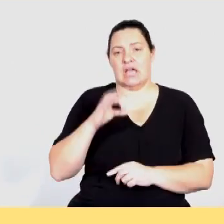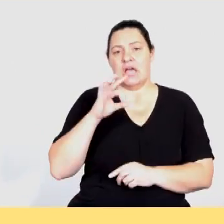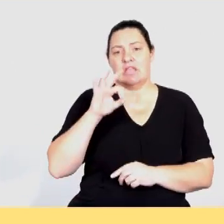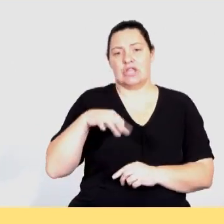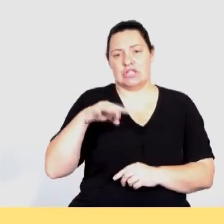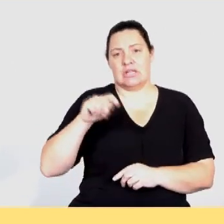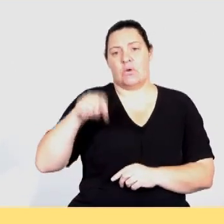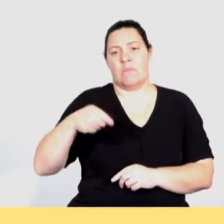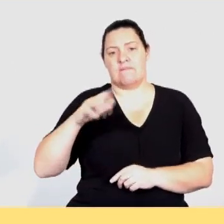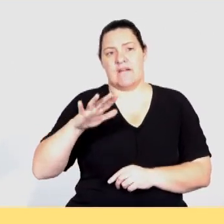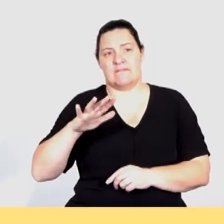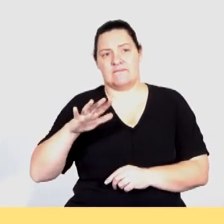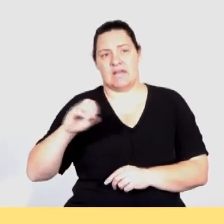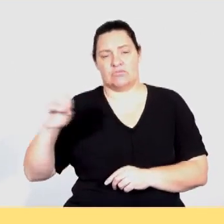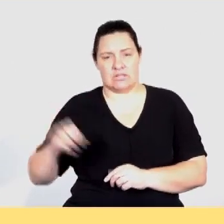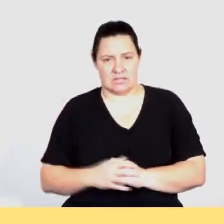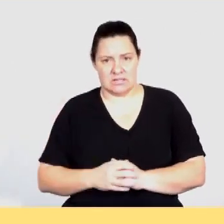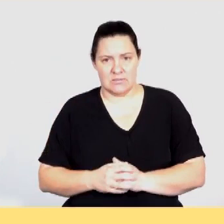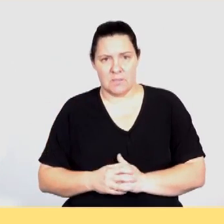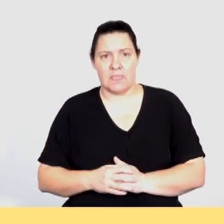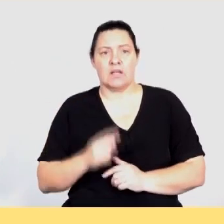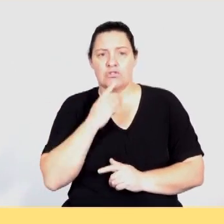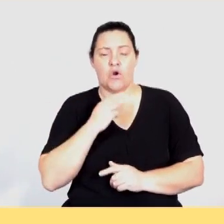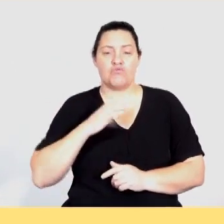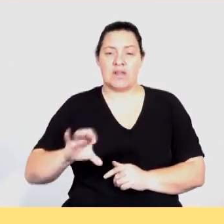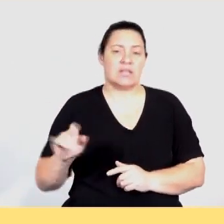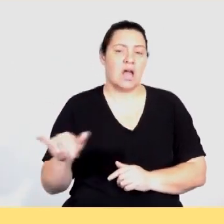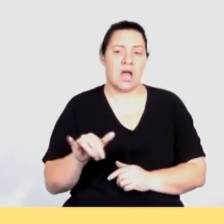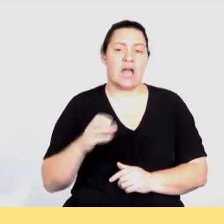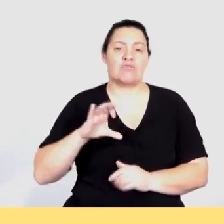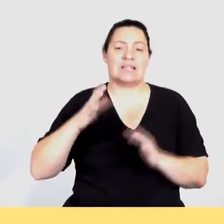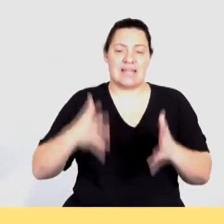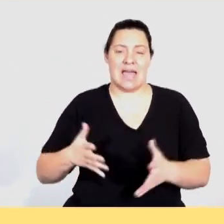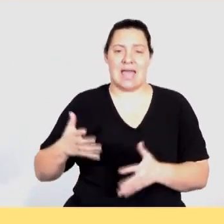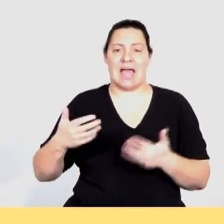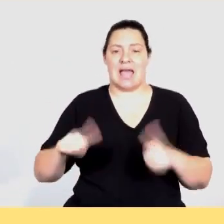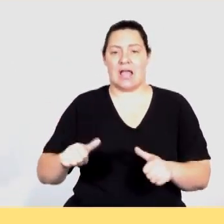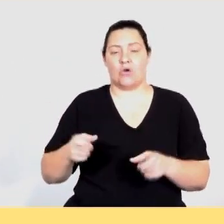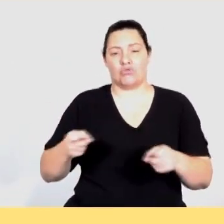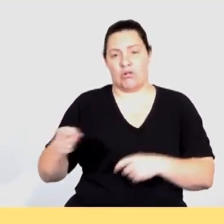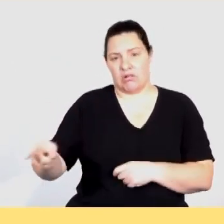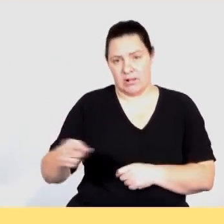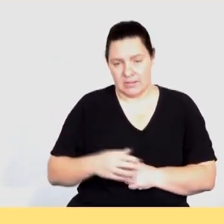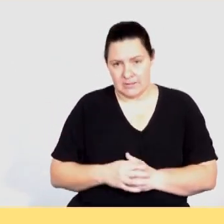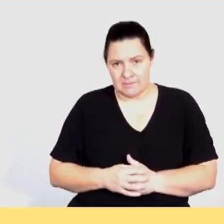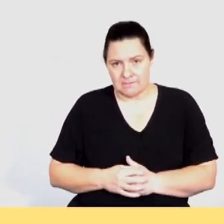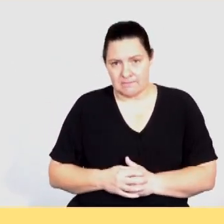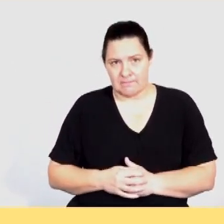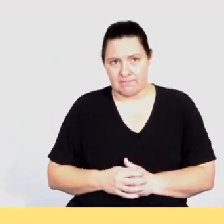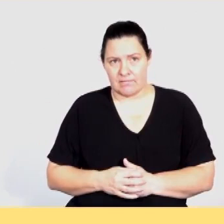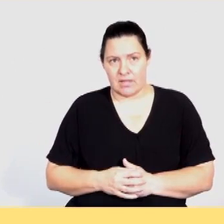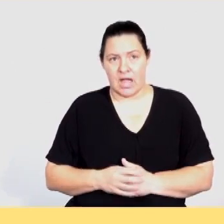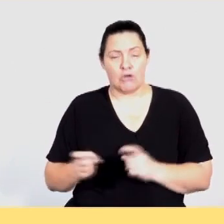plus 13.5. Which account do I credit? Creditors